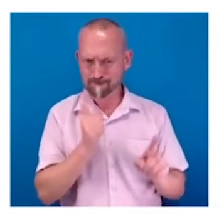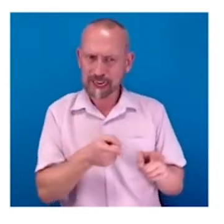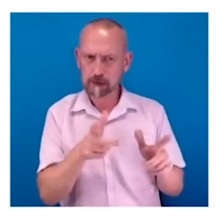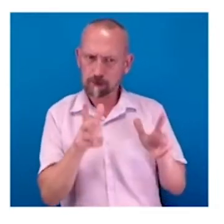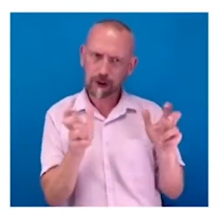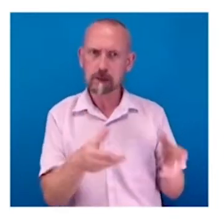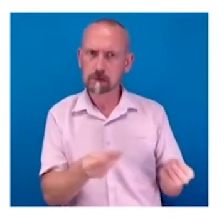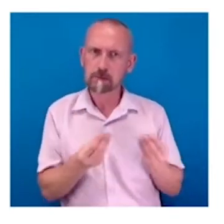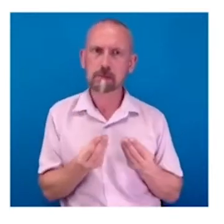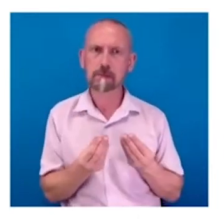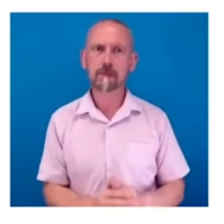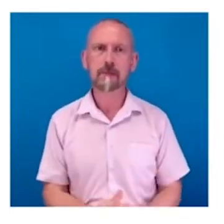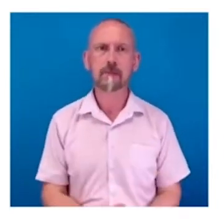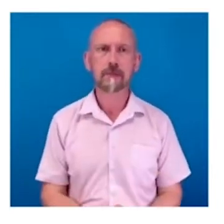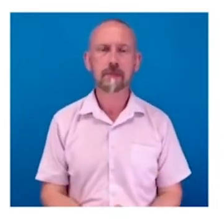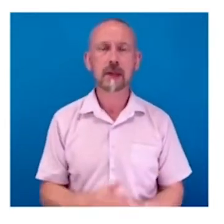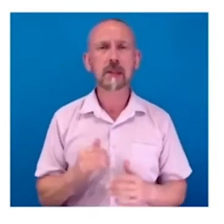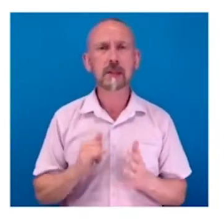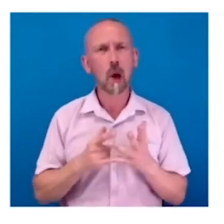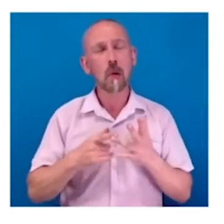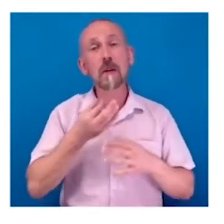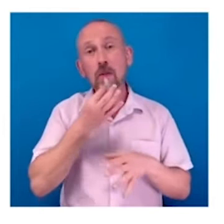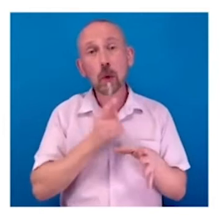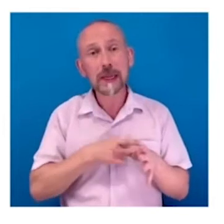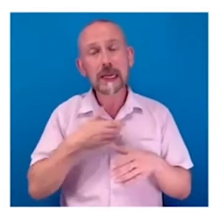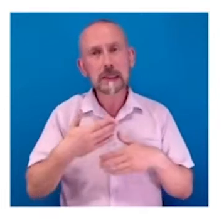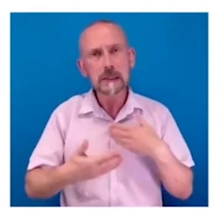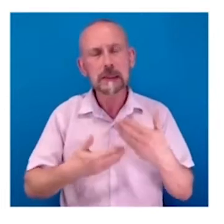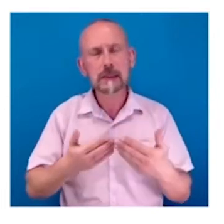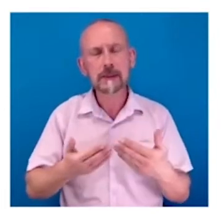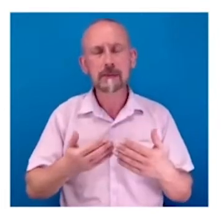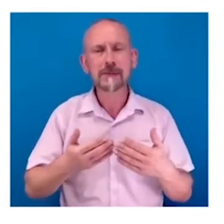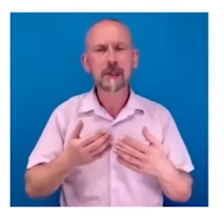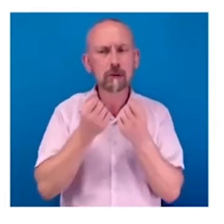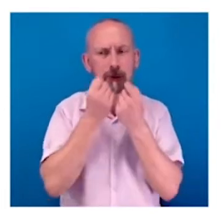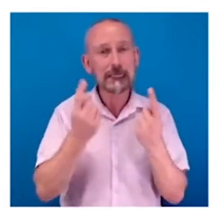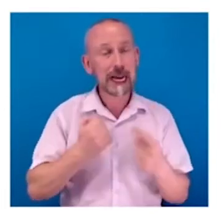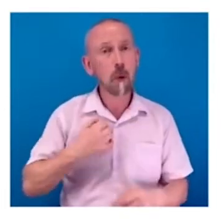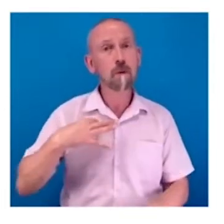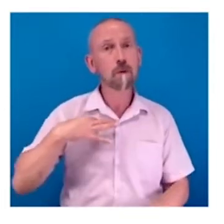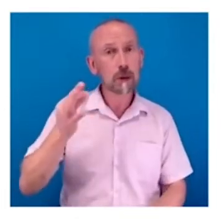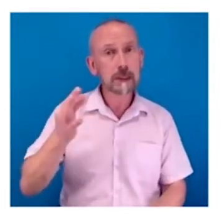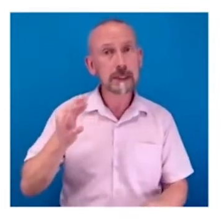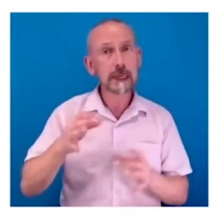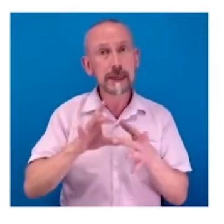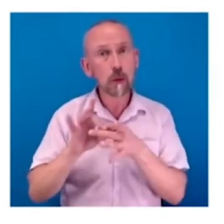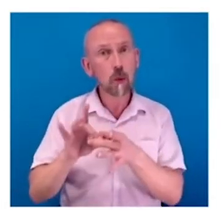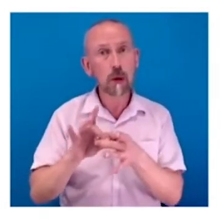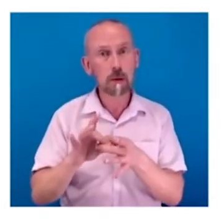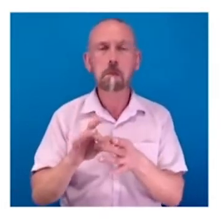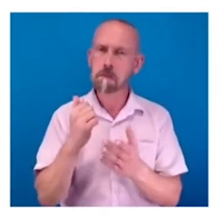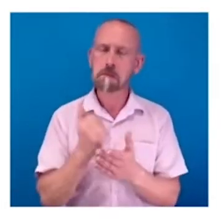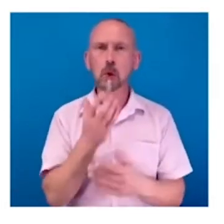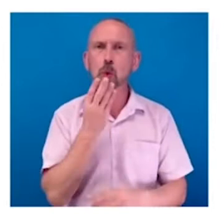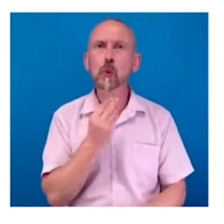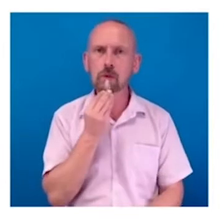that our volunteering network is great for so many different things. But for sometimes you just need to talk to an expert. Sometimes